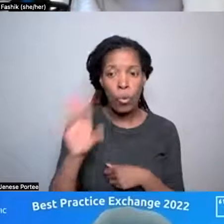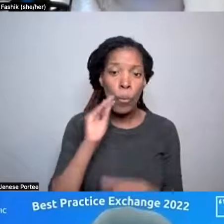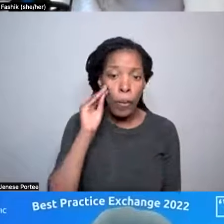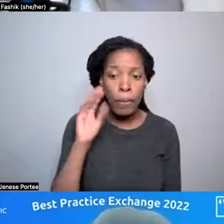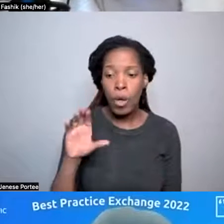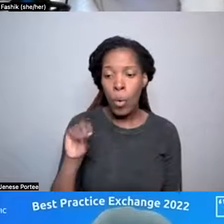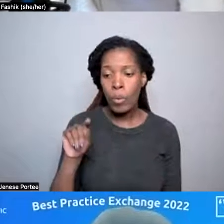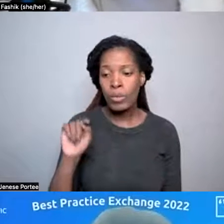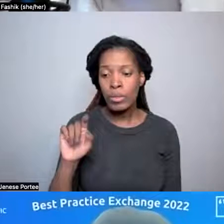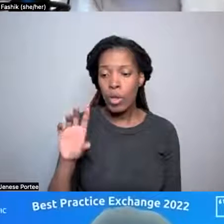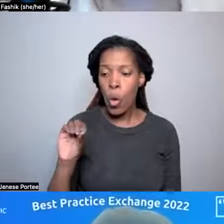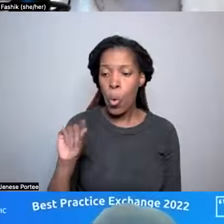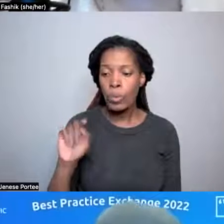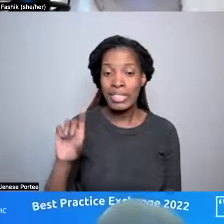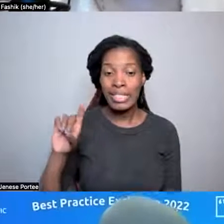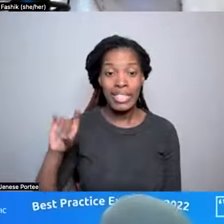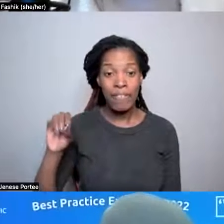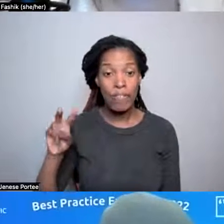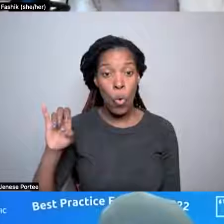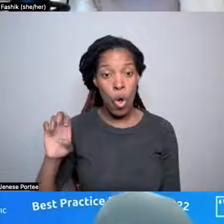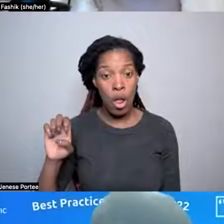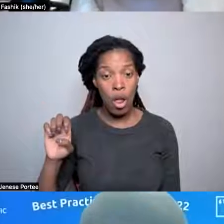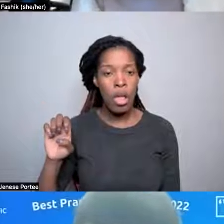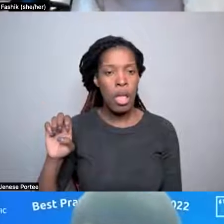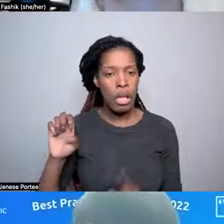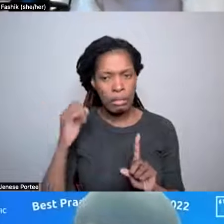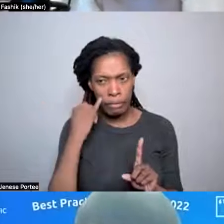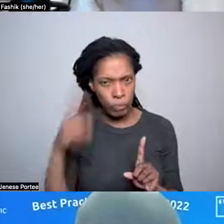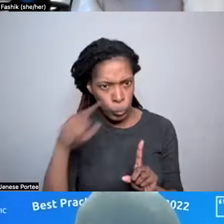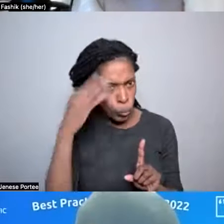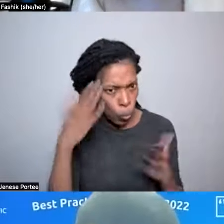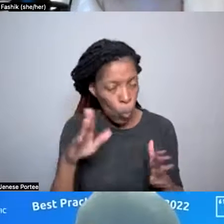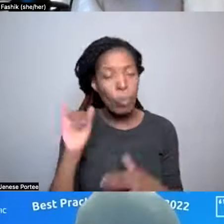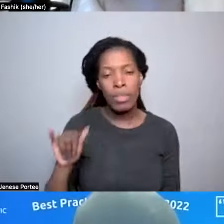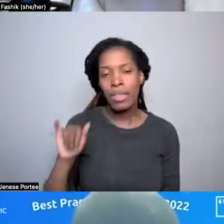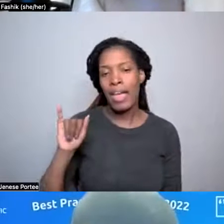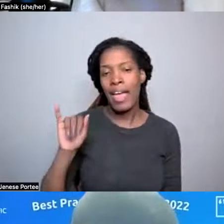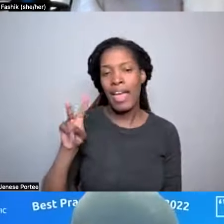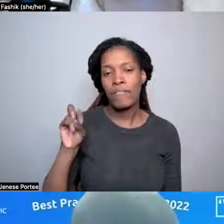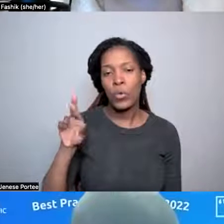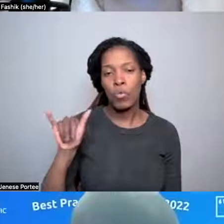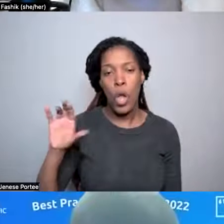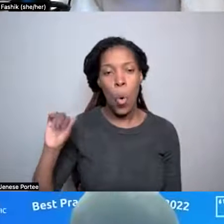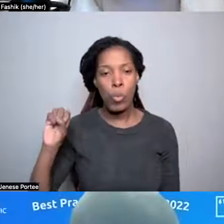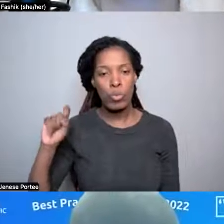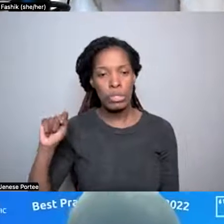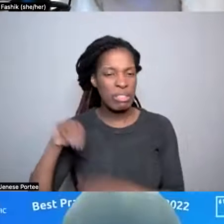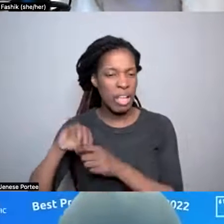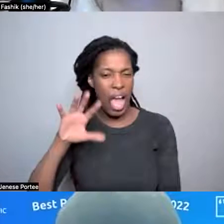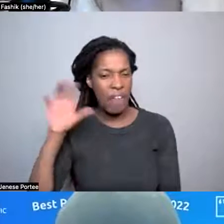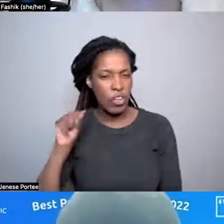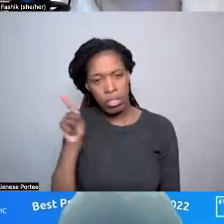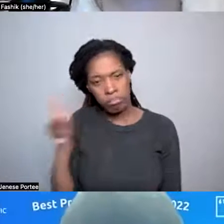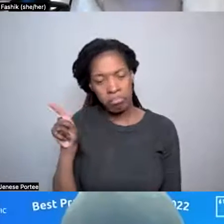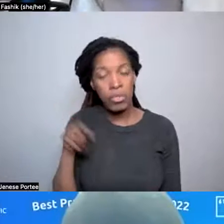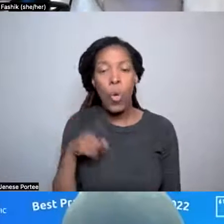don't know, Côte d'Ivoire is Ivory Coast. What is something you are